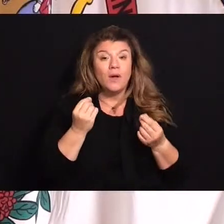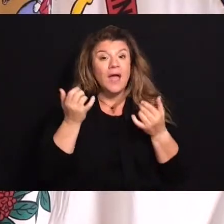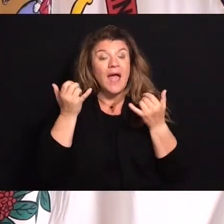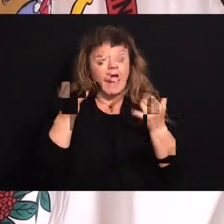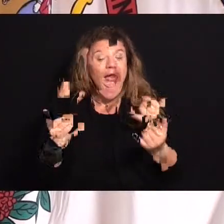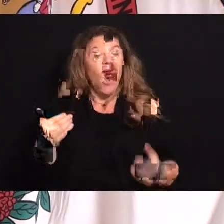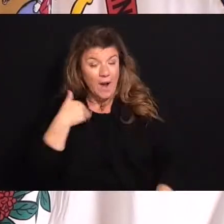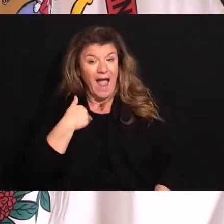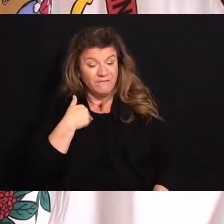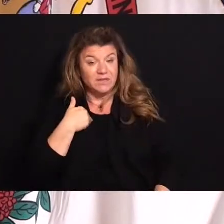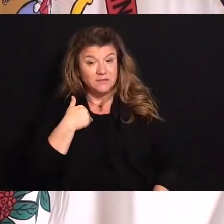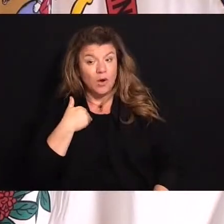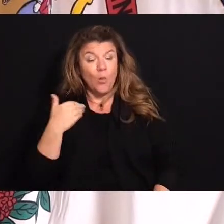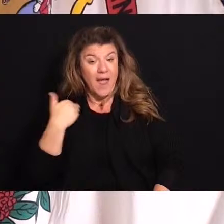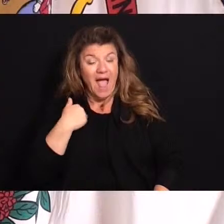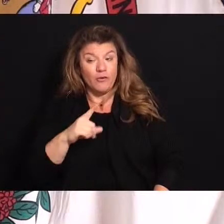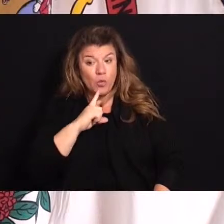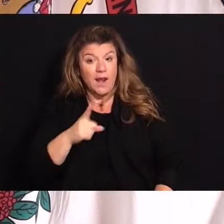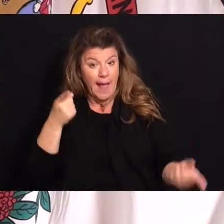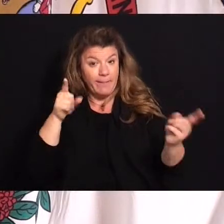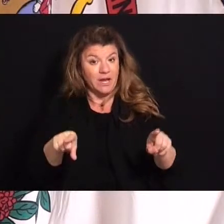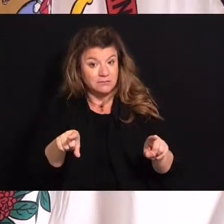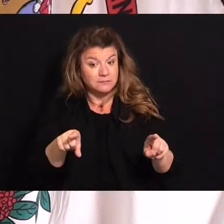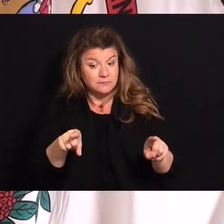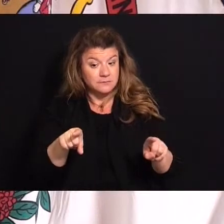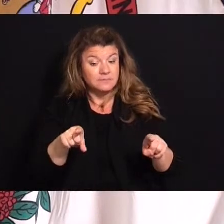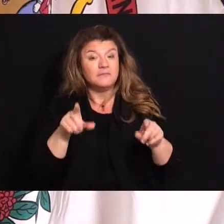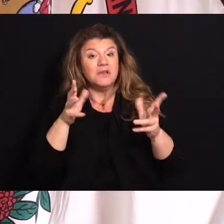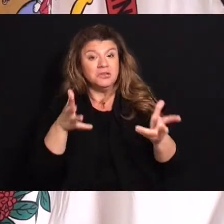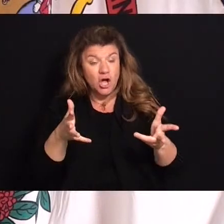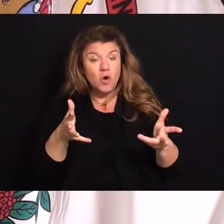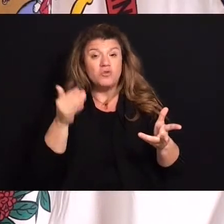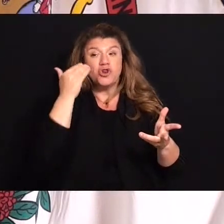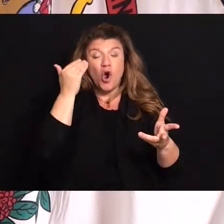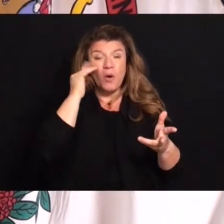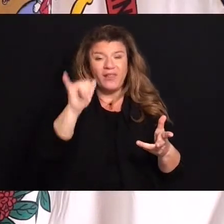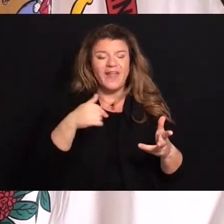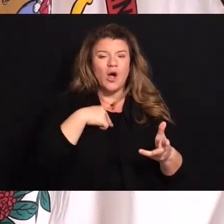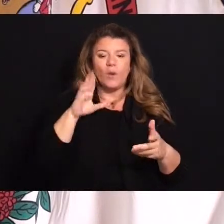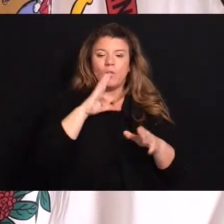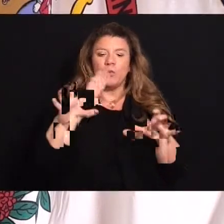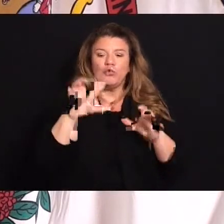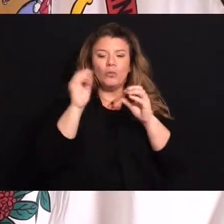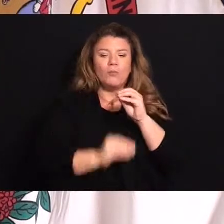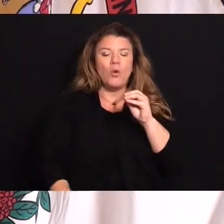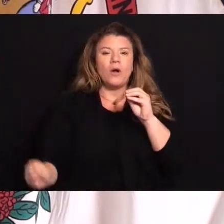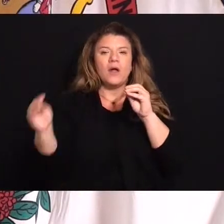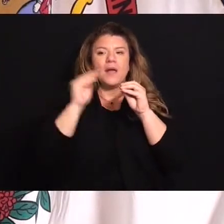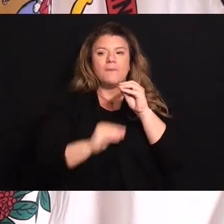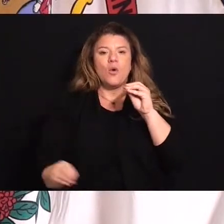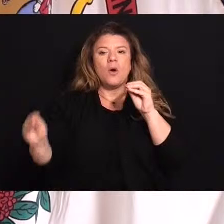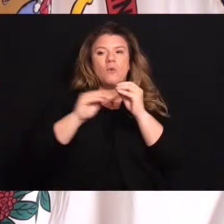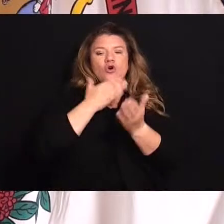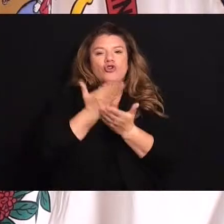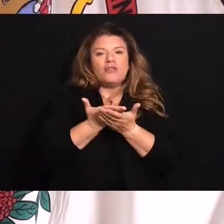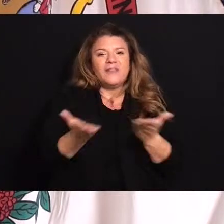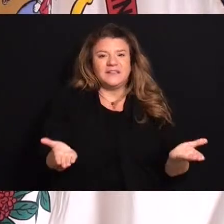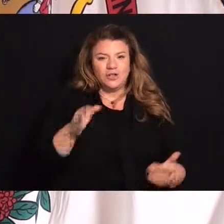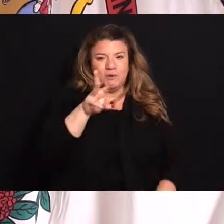it going. We got it really, really going. And so with this and everything, we're just going to try to do more and more and more goodness for West